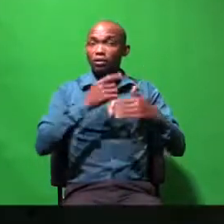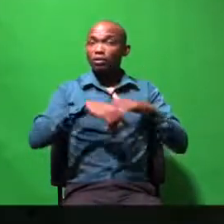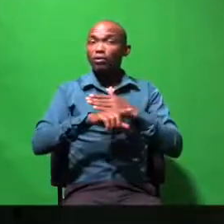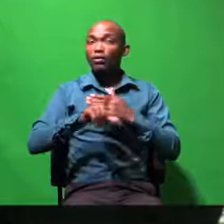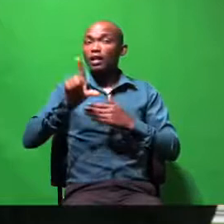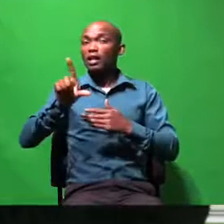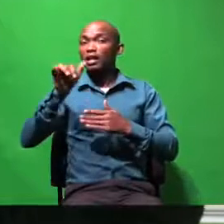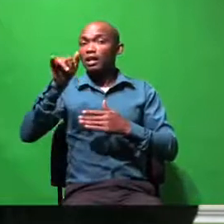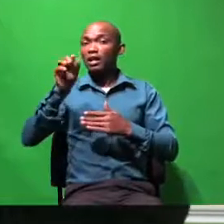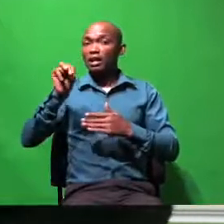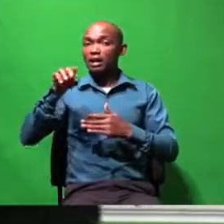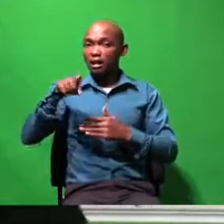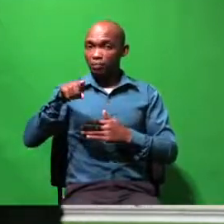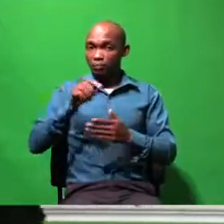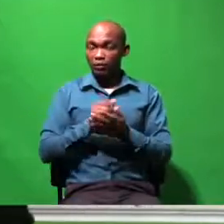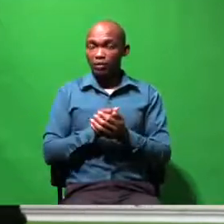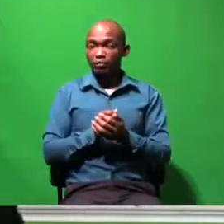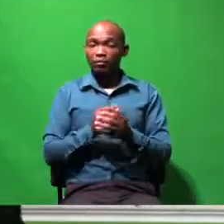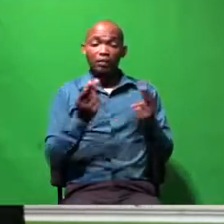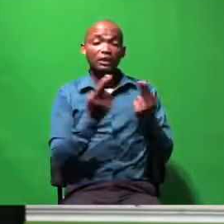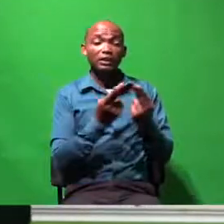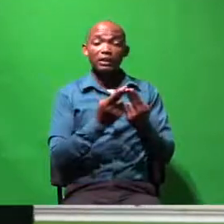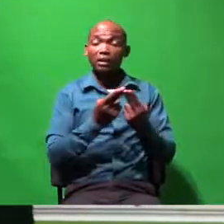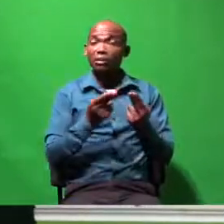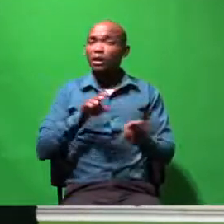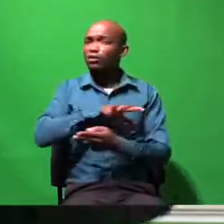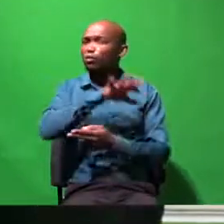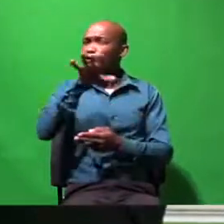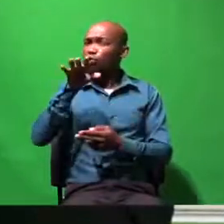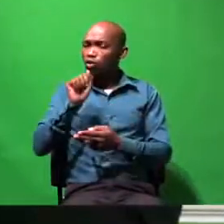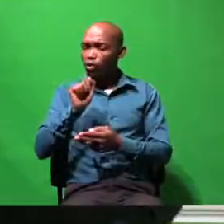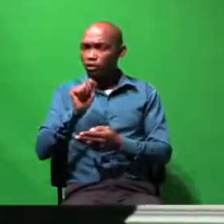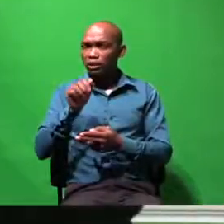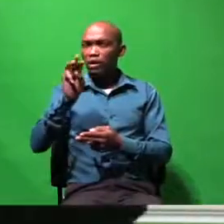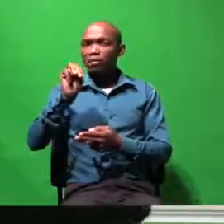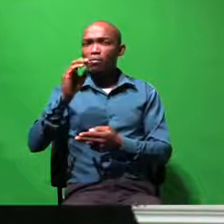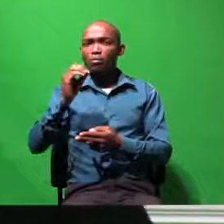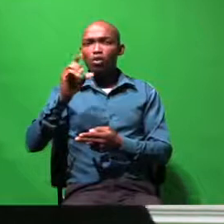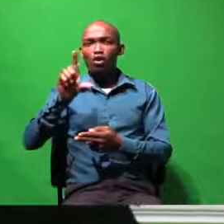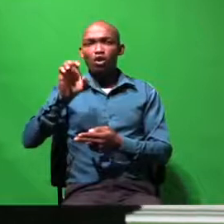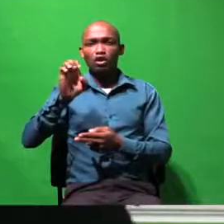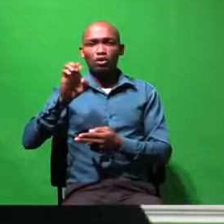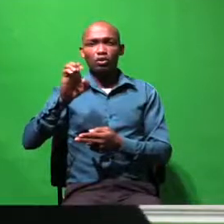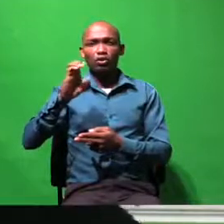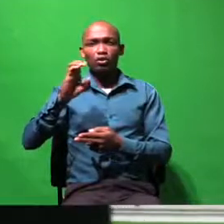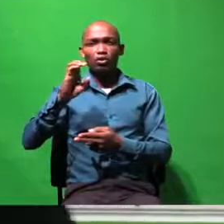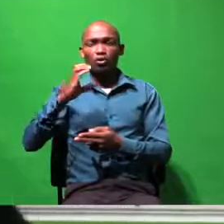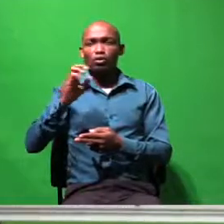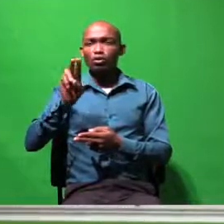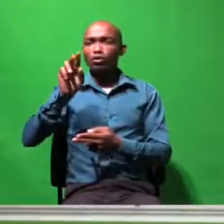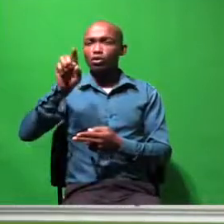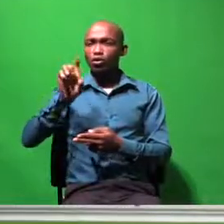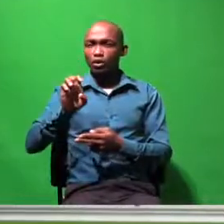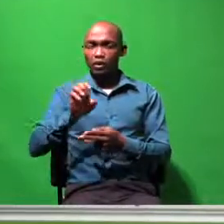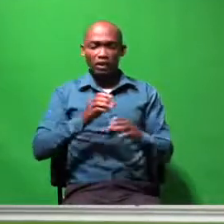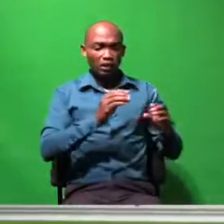vessels. Example of that molecule, similar to those molecules dissolved or diffused out from